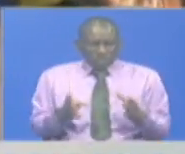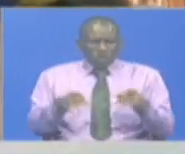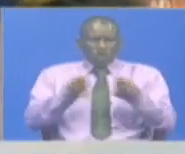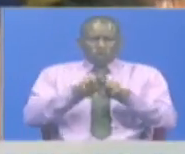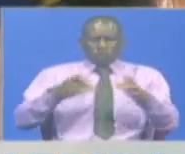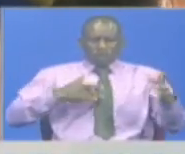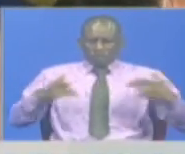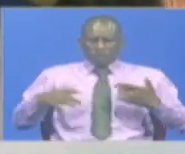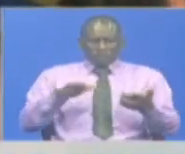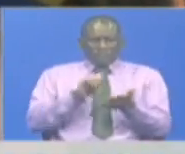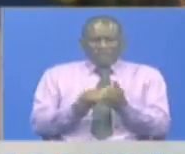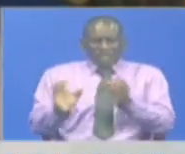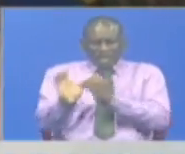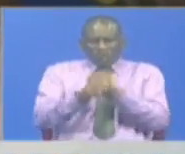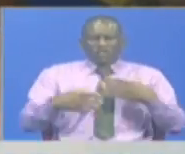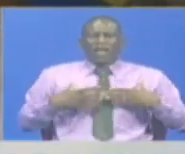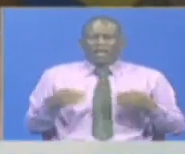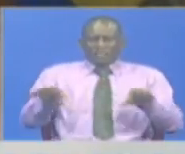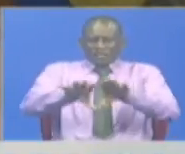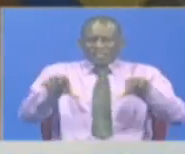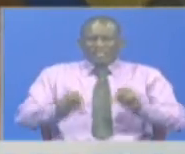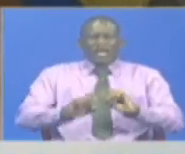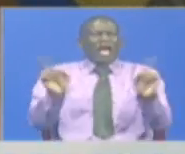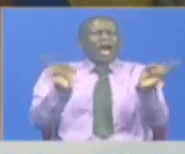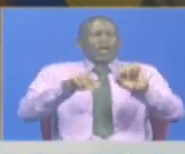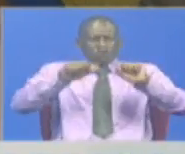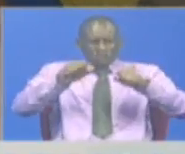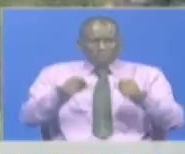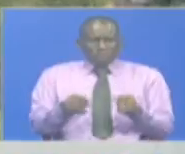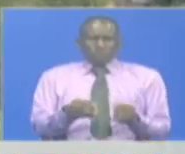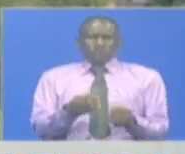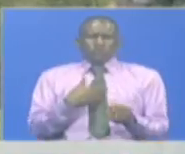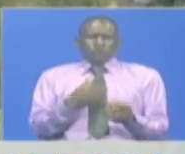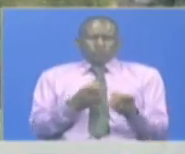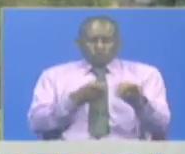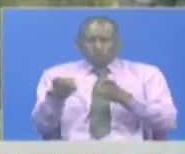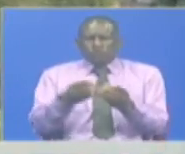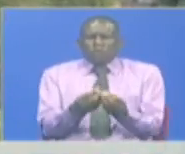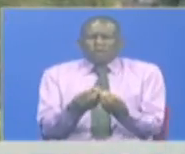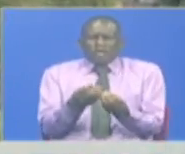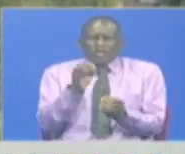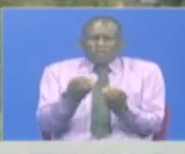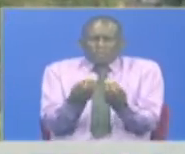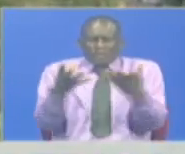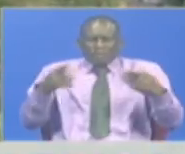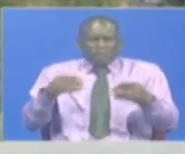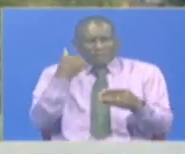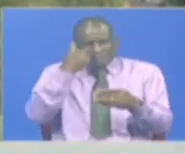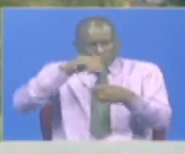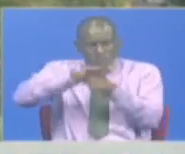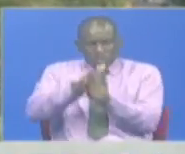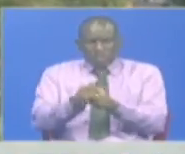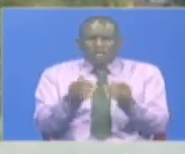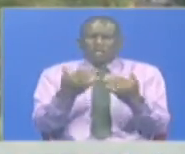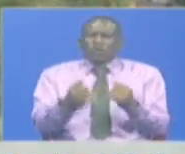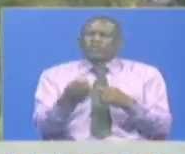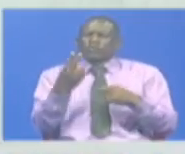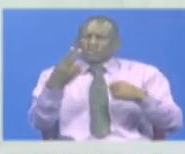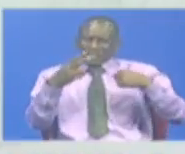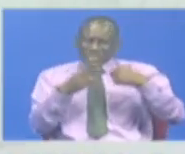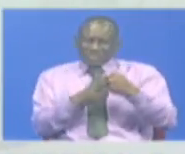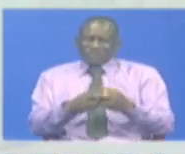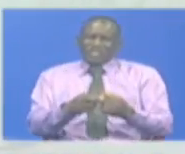that countries' health systems won't be able to handle mass infections. Even with the 27 recorded infections and one